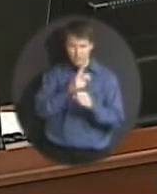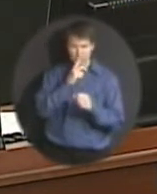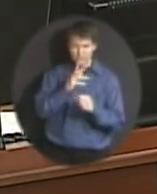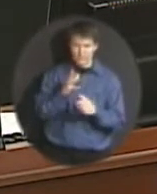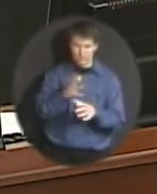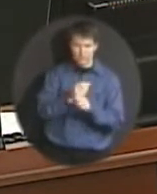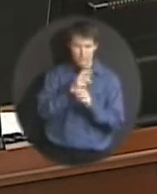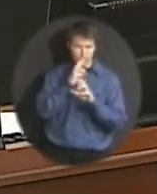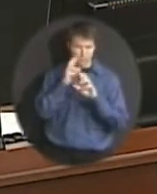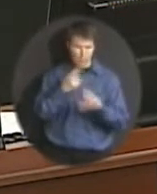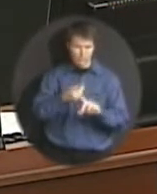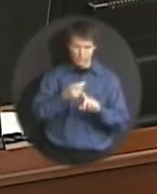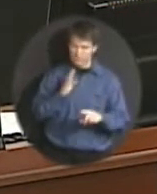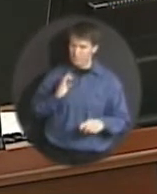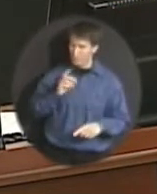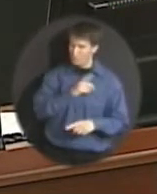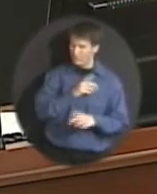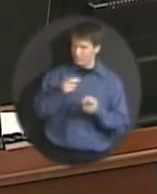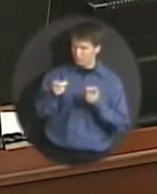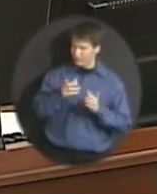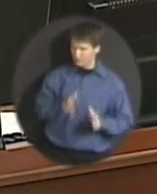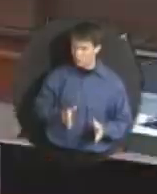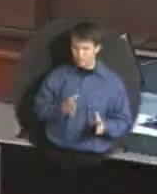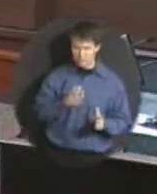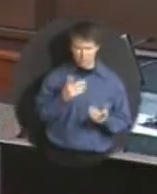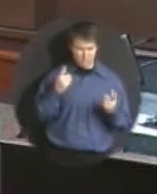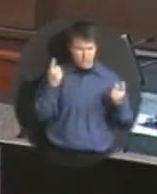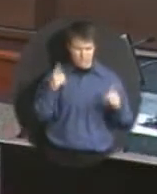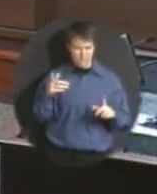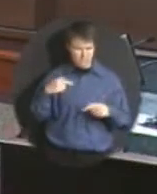there. So, And that is mostly